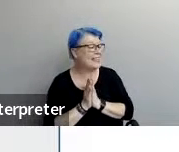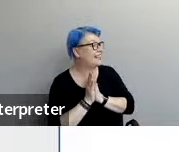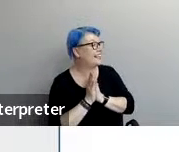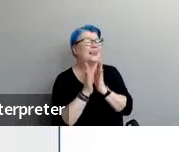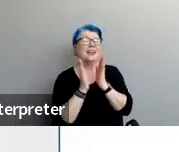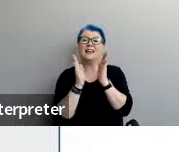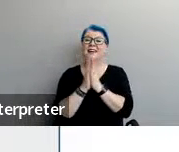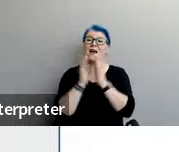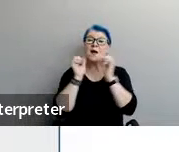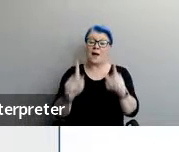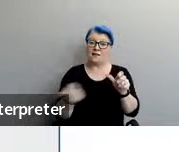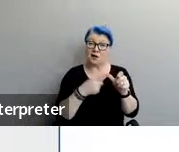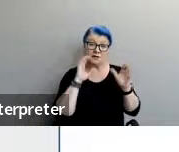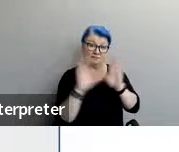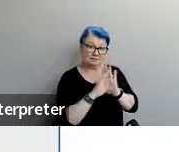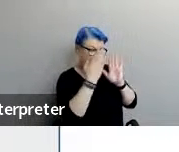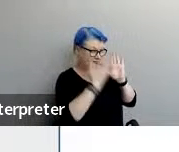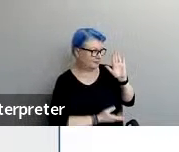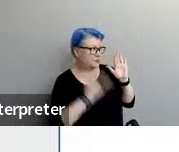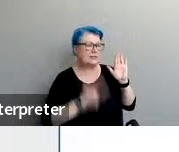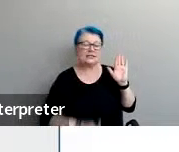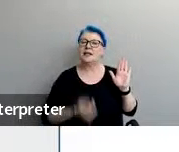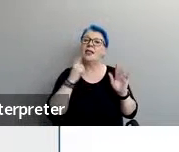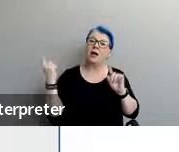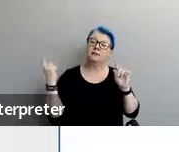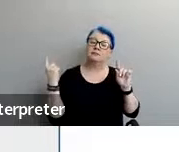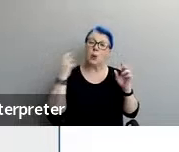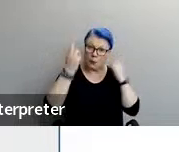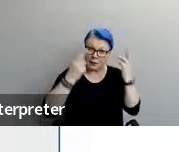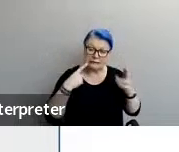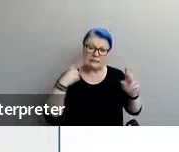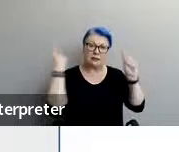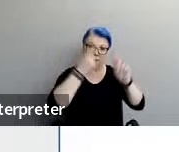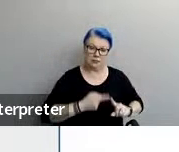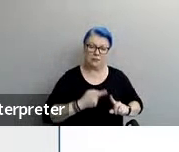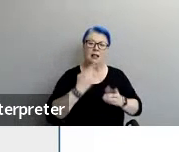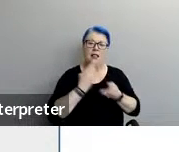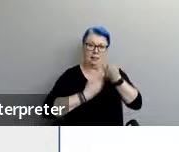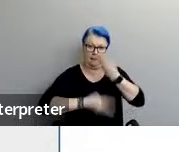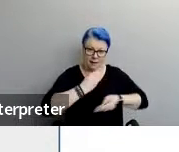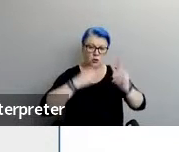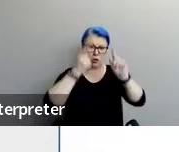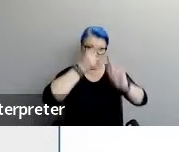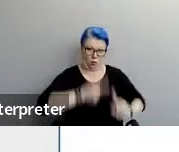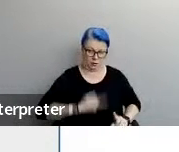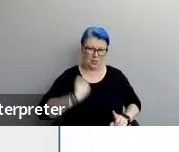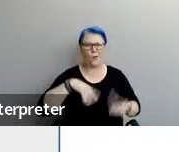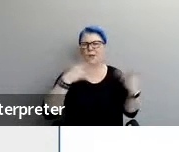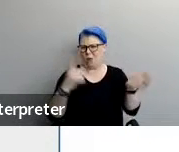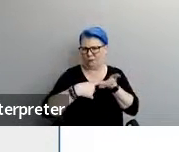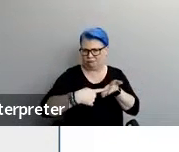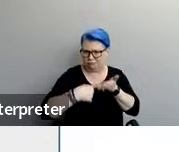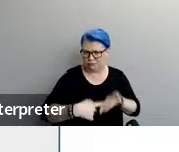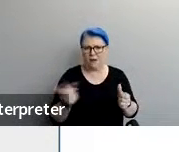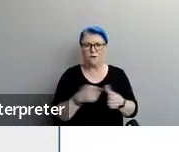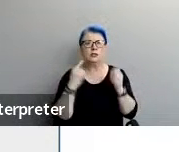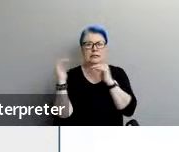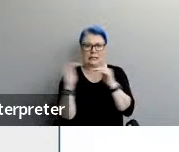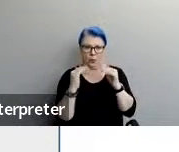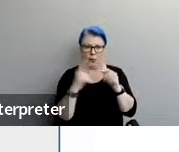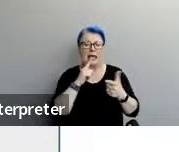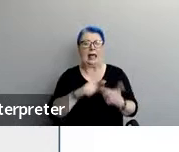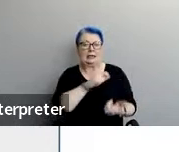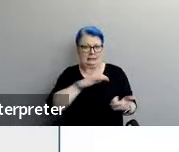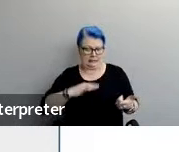All right. So on the first slide here, we'll talk about the purpose and the budget goals. We've talked about the budget goals as we've gone through the first one being equity, second